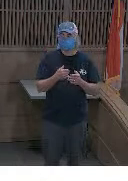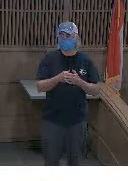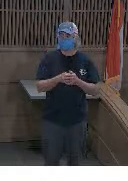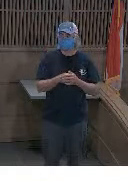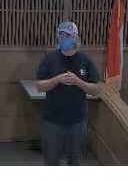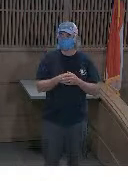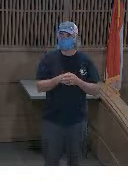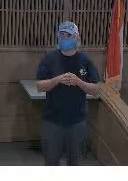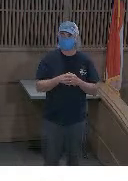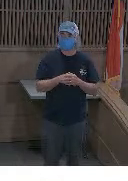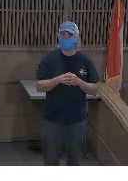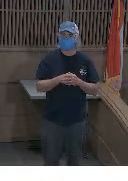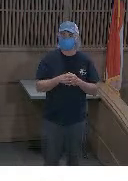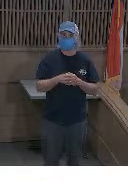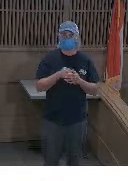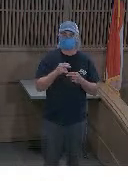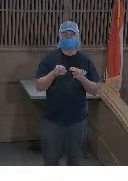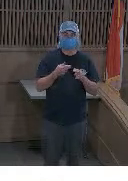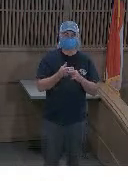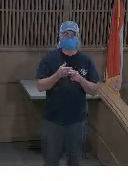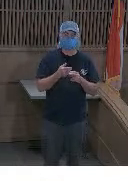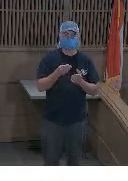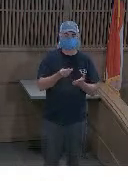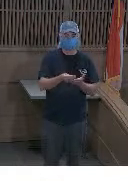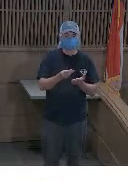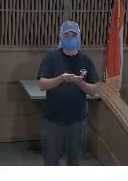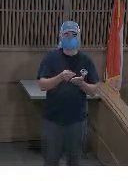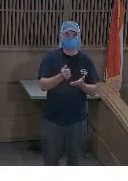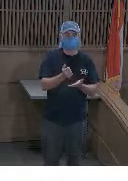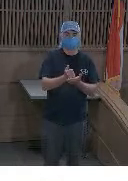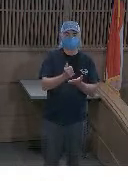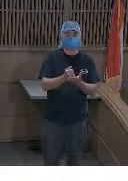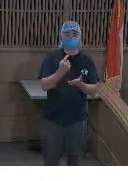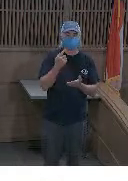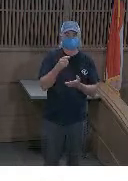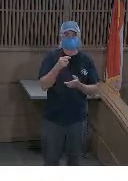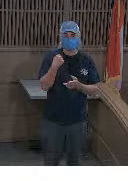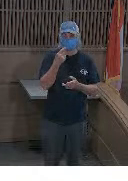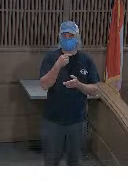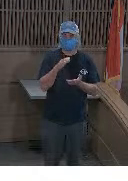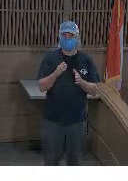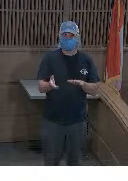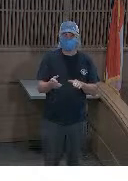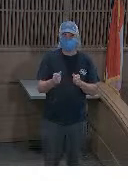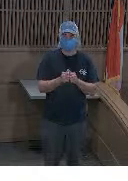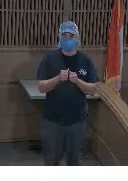funds that's available to help with the ones that have died from COVID-19.